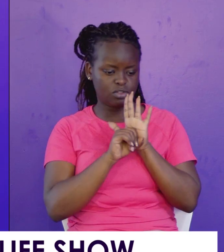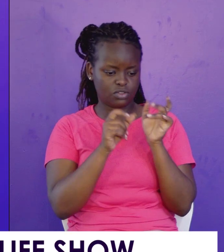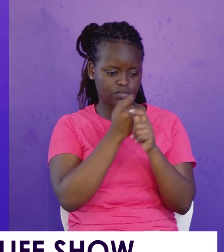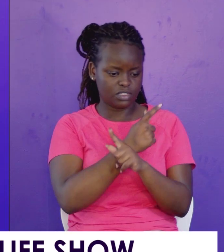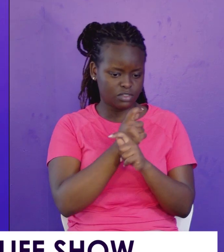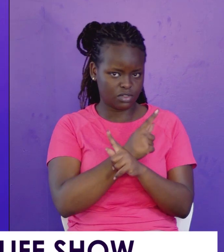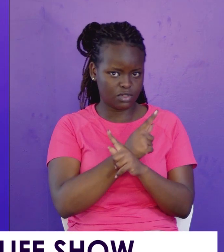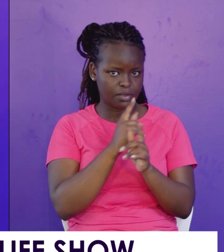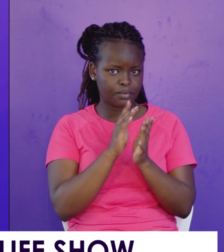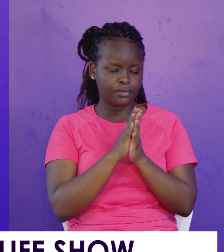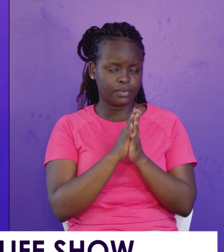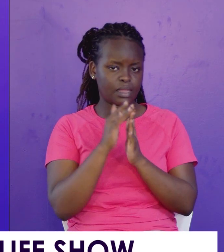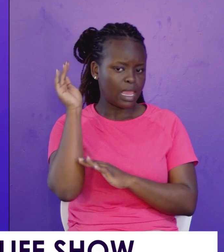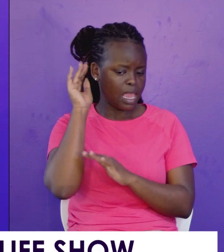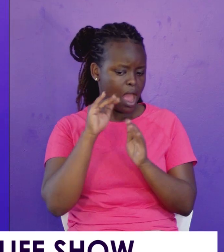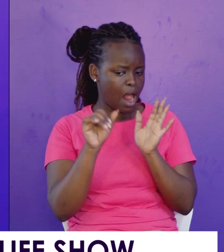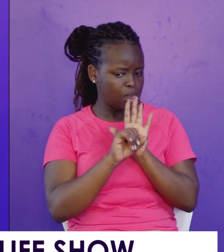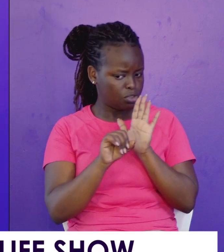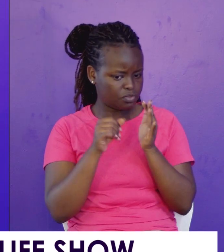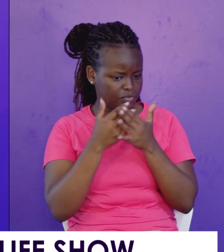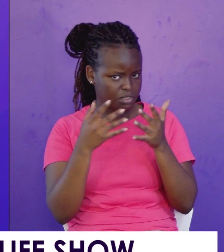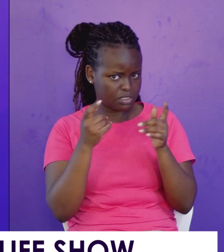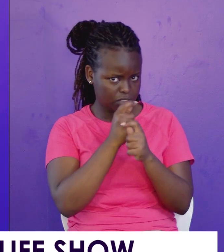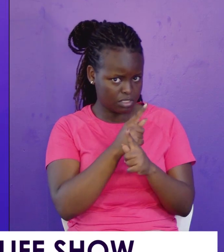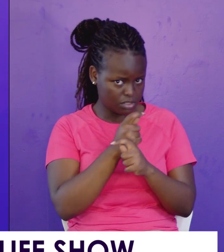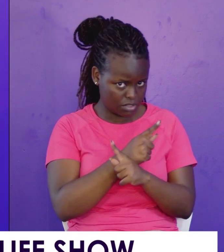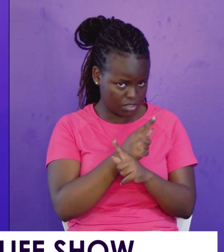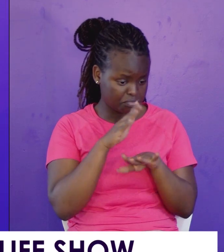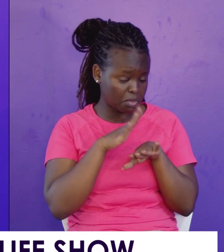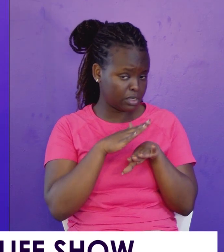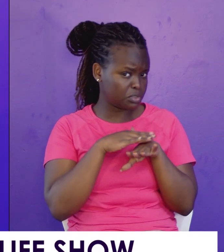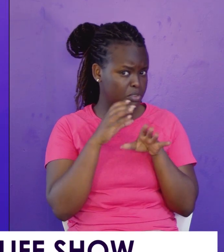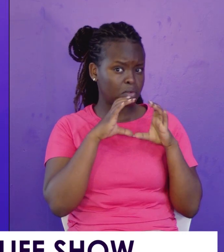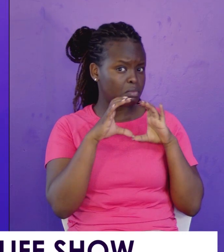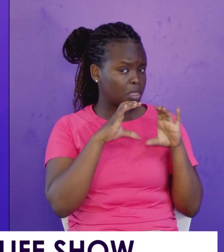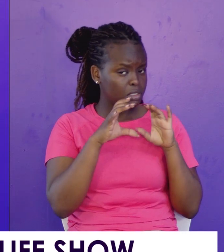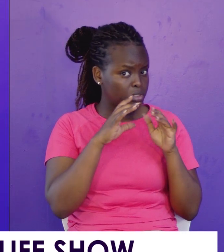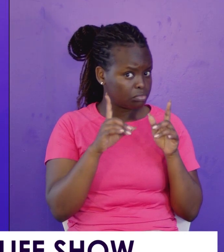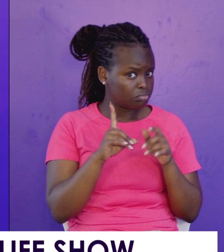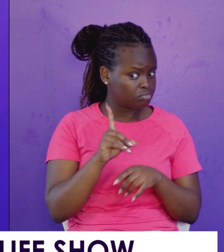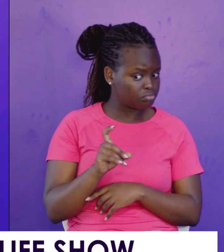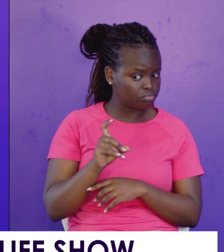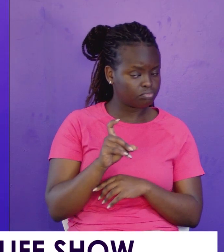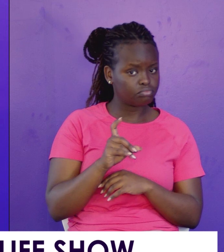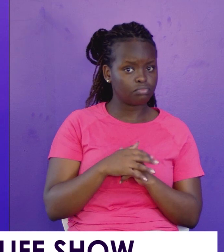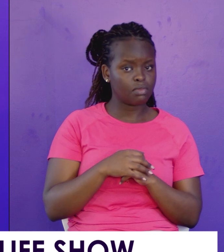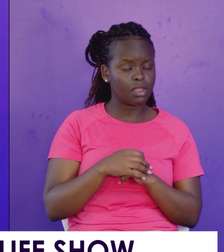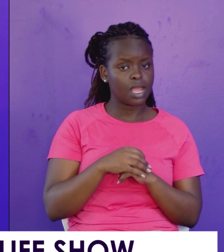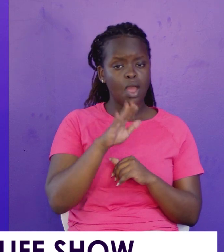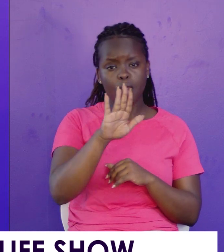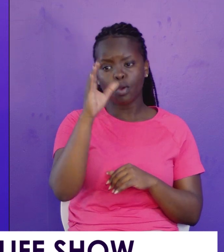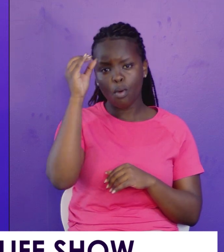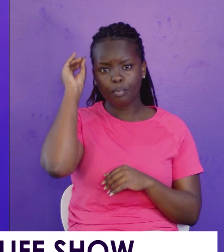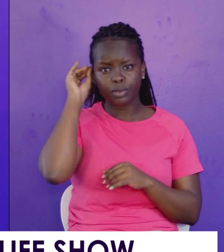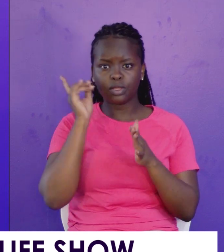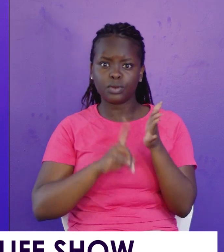you hear a lot on TikTok. Is that very good communication? What's your opinion? It